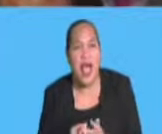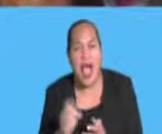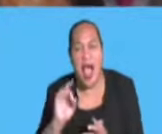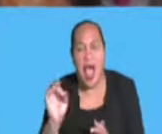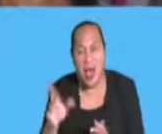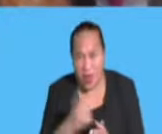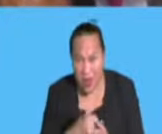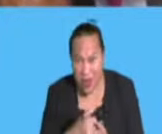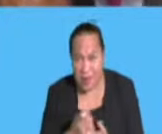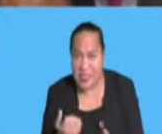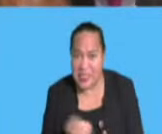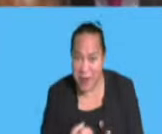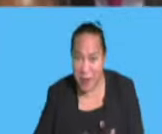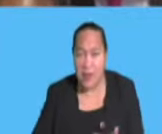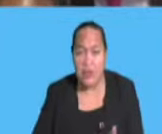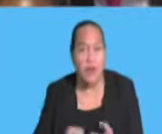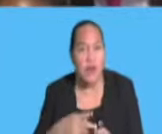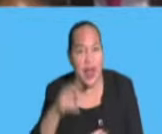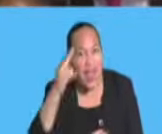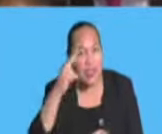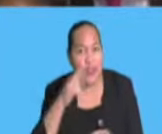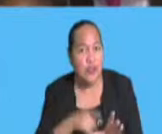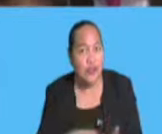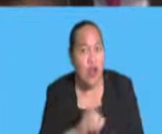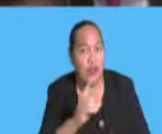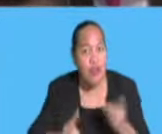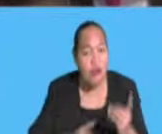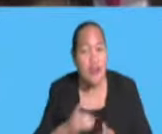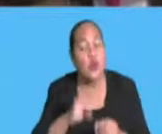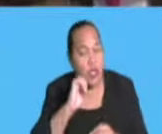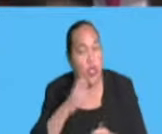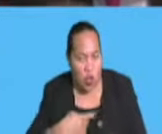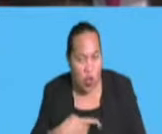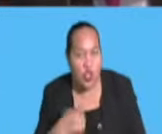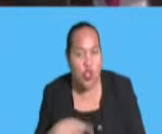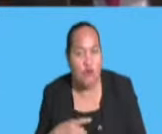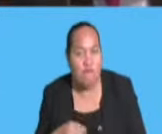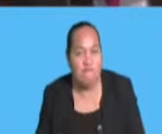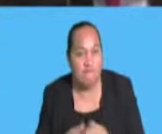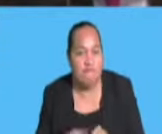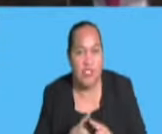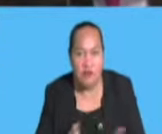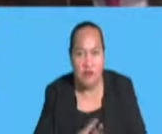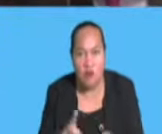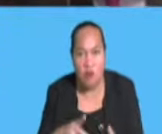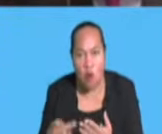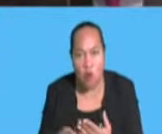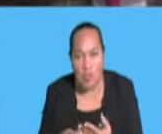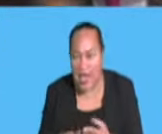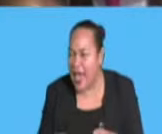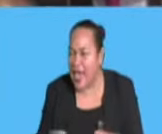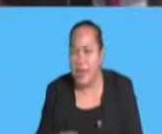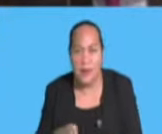successful National Youth Sports Conference, will continue with programs identified especially in non-formal education and training areas